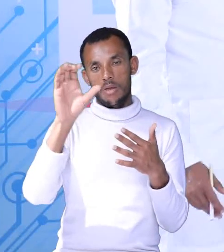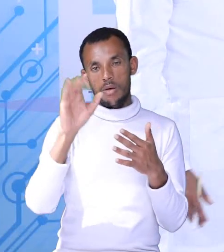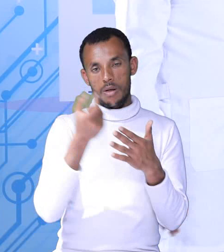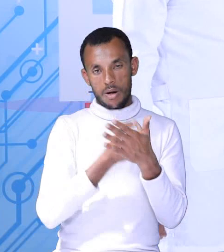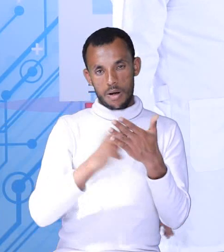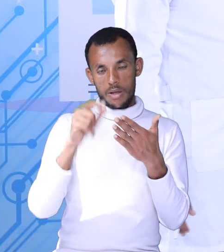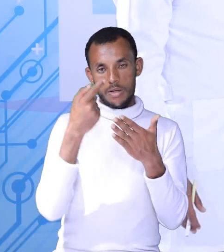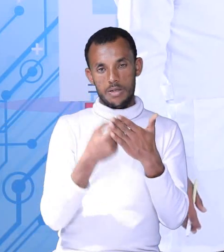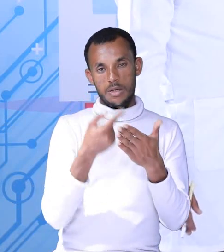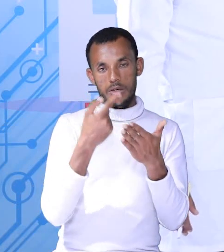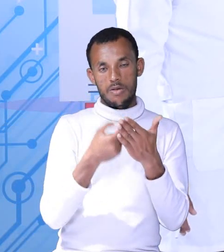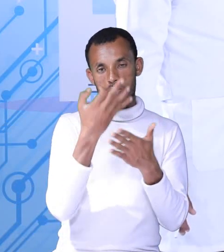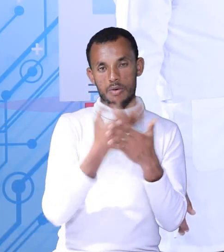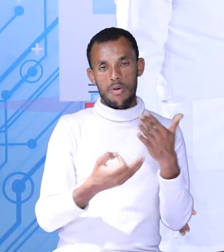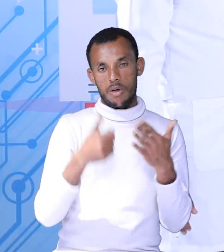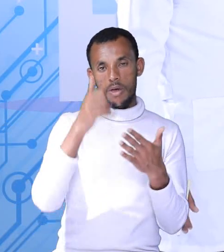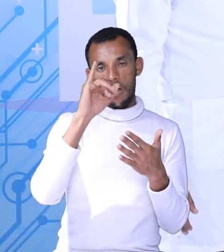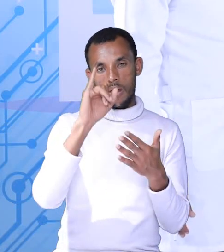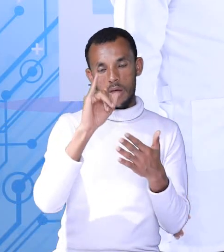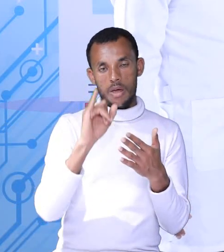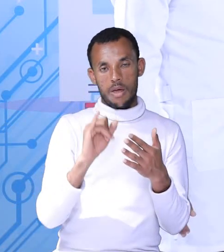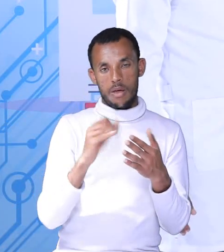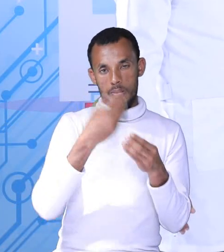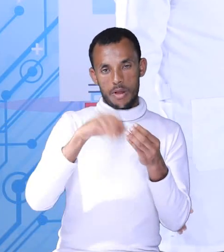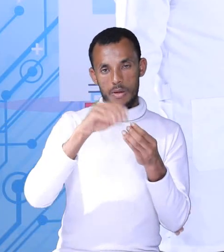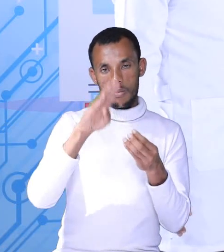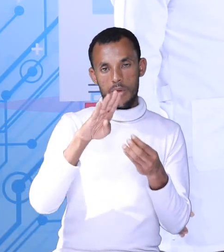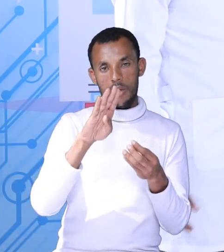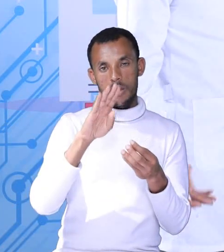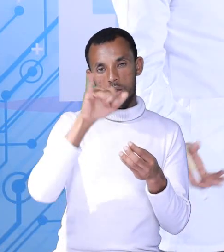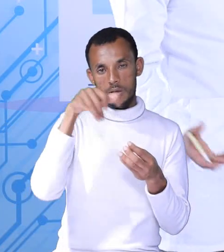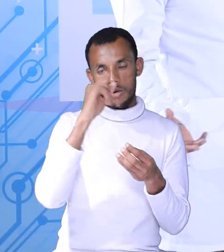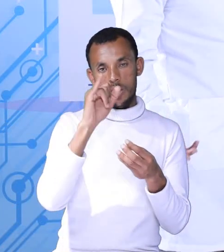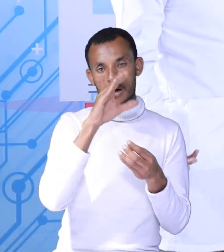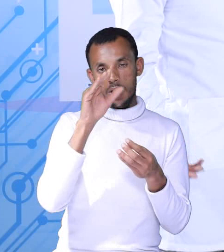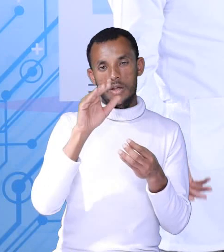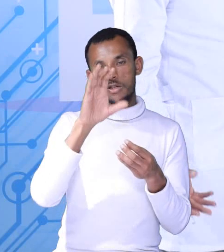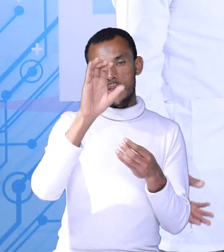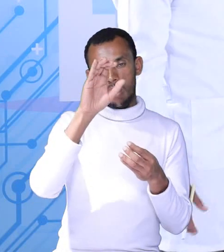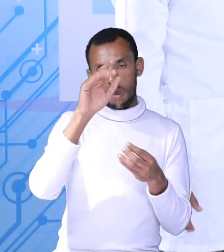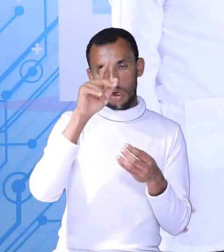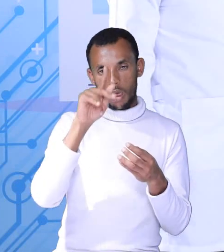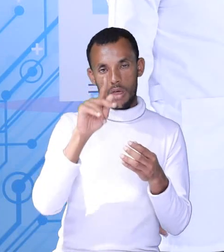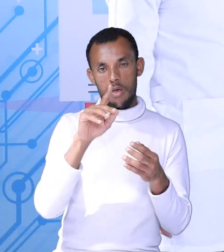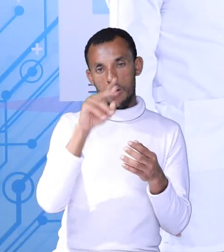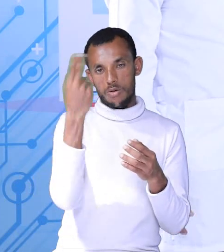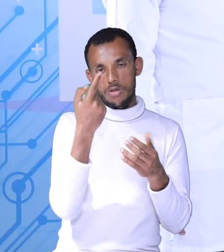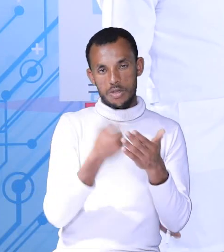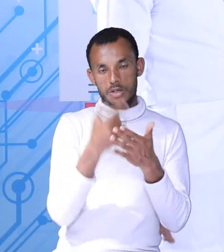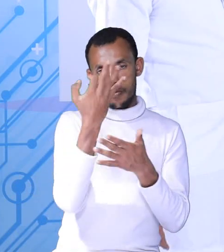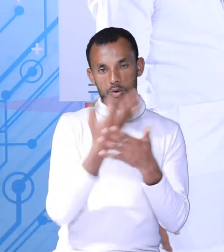write this in this form. A in the I plus B in the J plus C in the K. You can write in that form, or even you can use